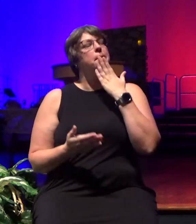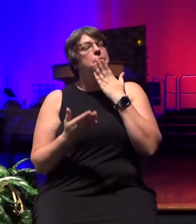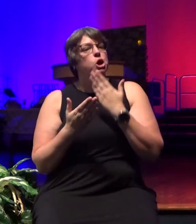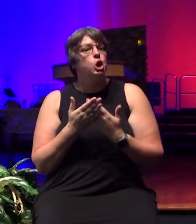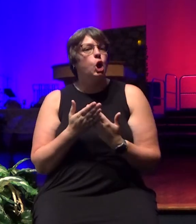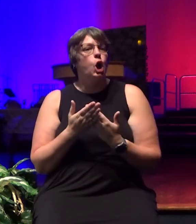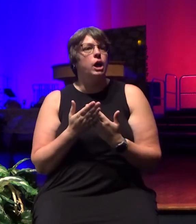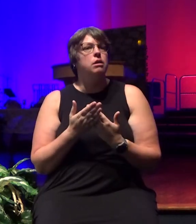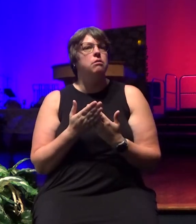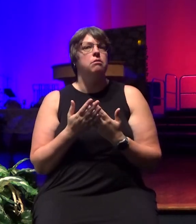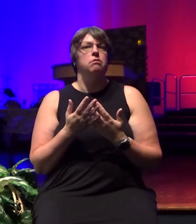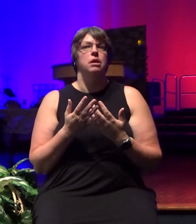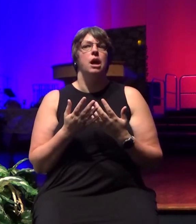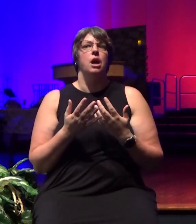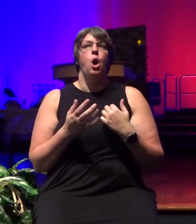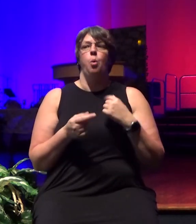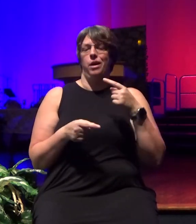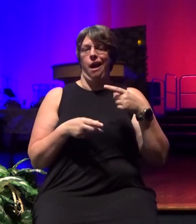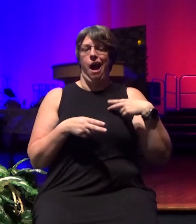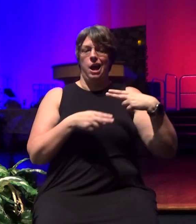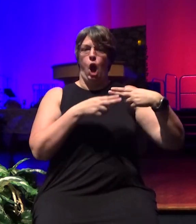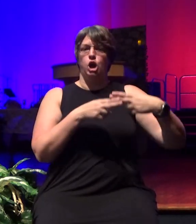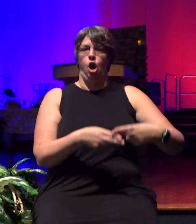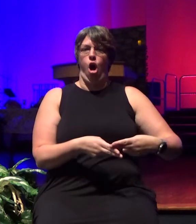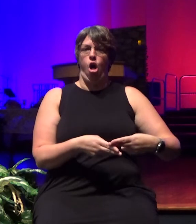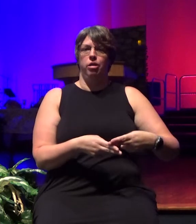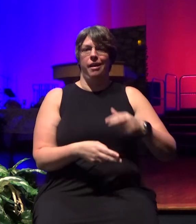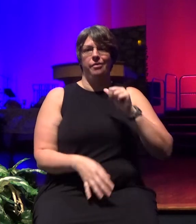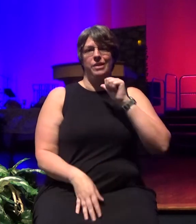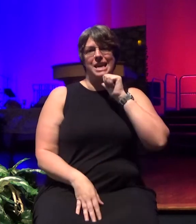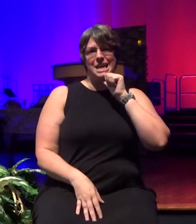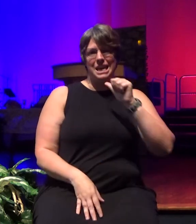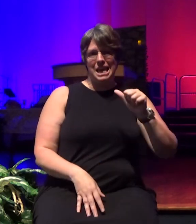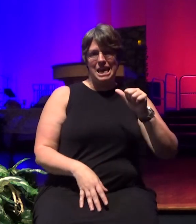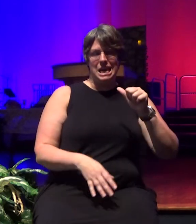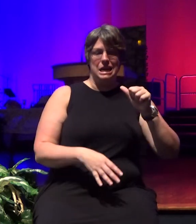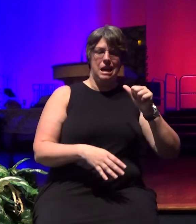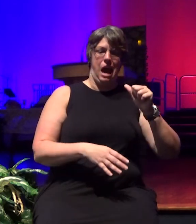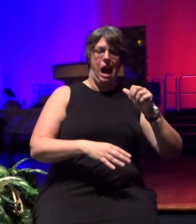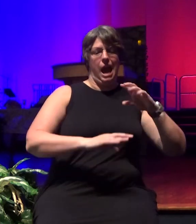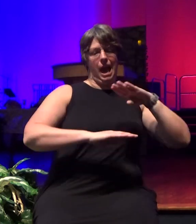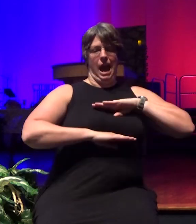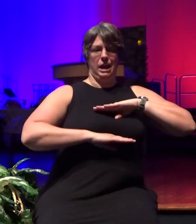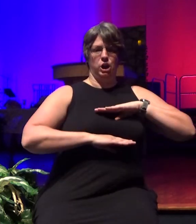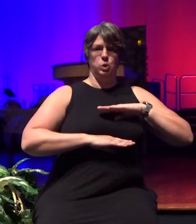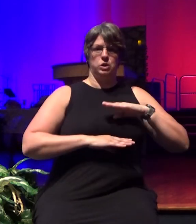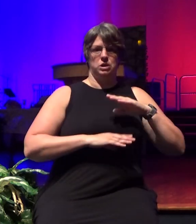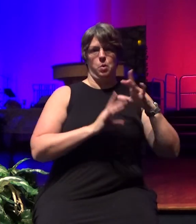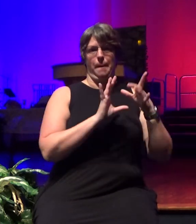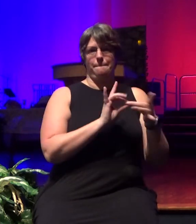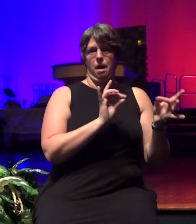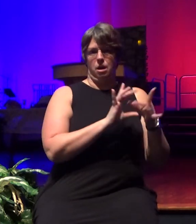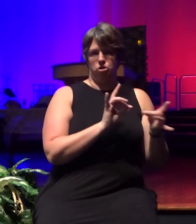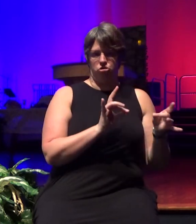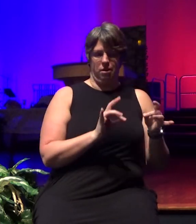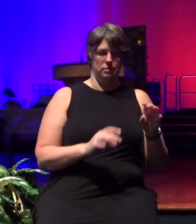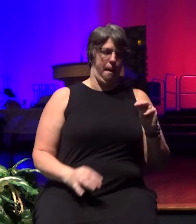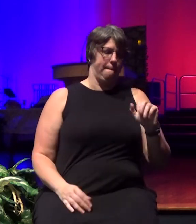the inadequacy mantras. You know, in spiritual traditions, the